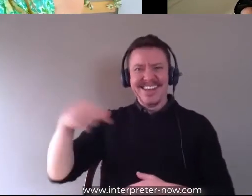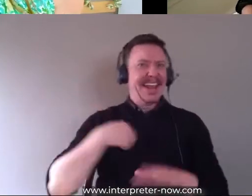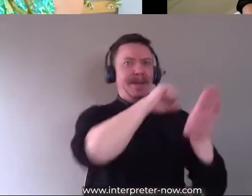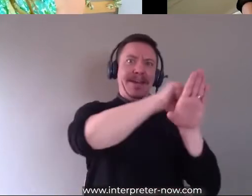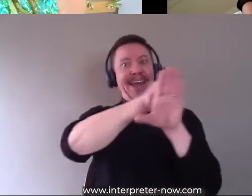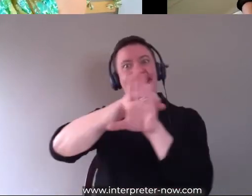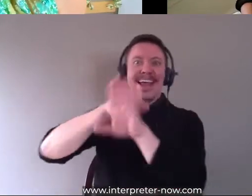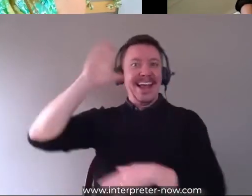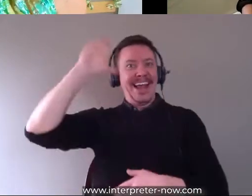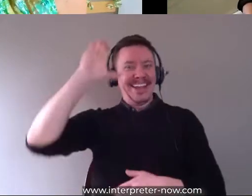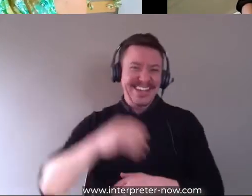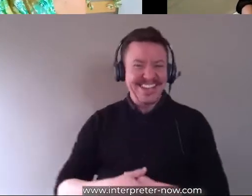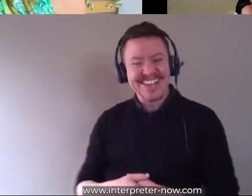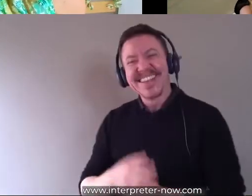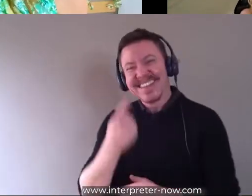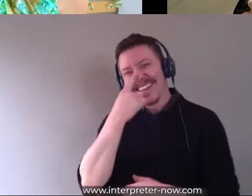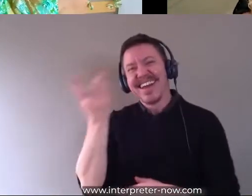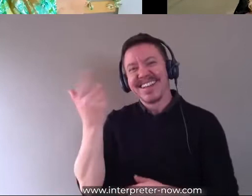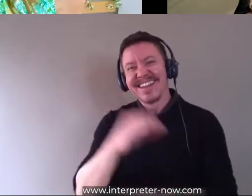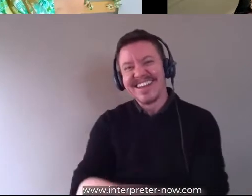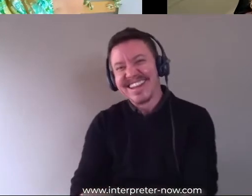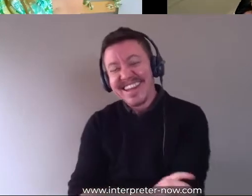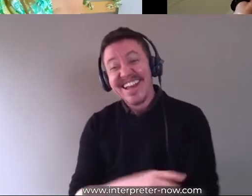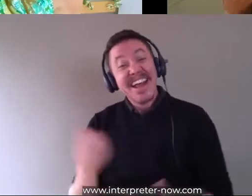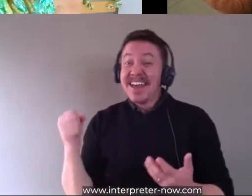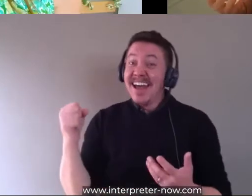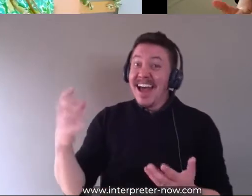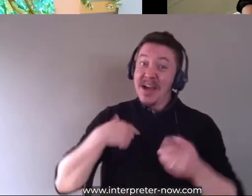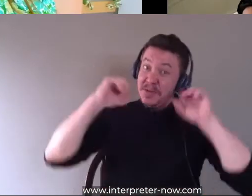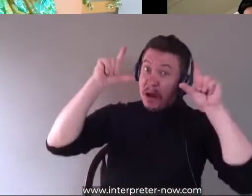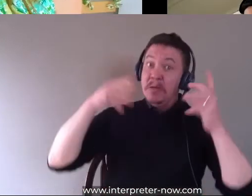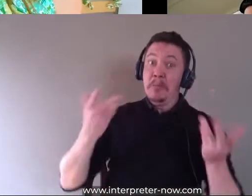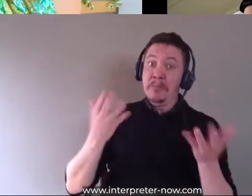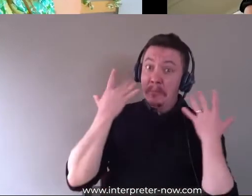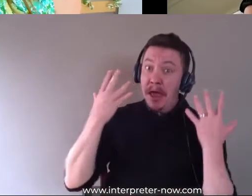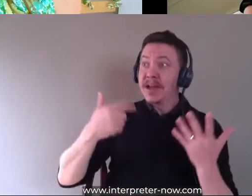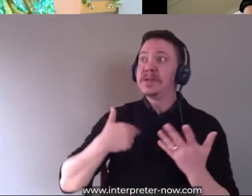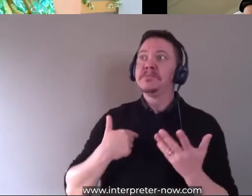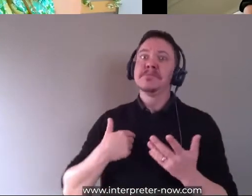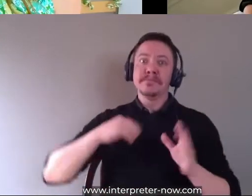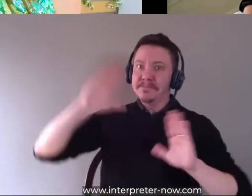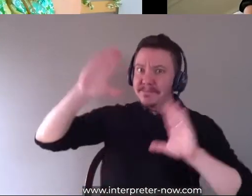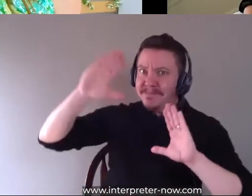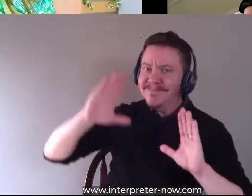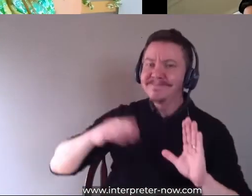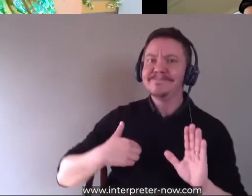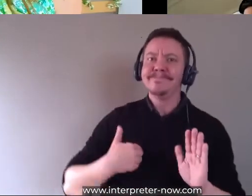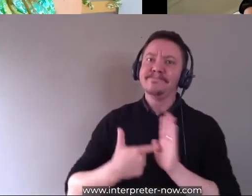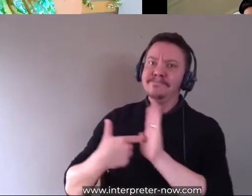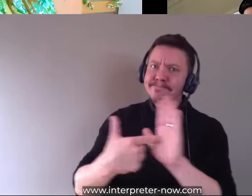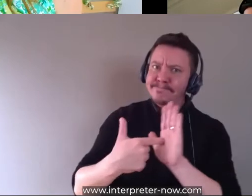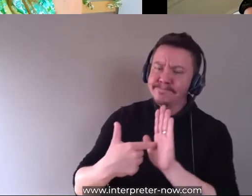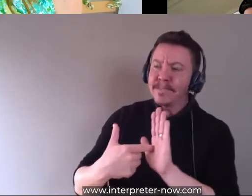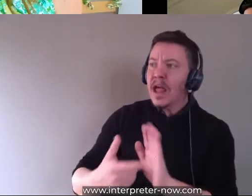What are you talking about? Exactly. So I was surprised. I was let in, but I was not surprised